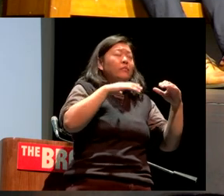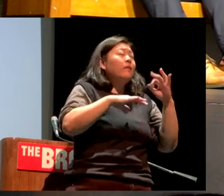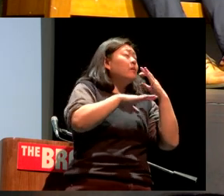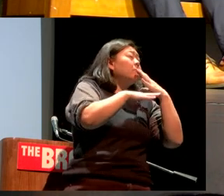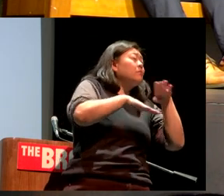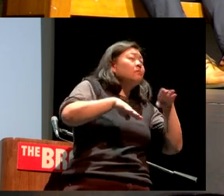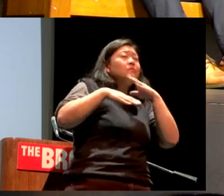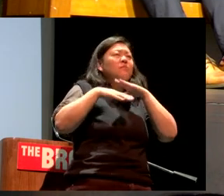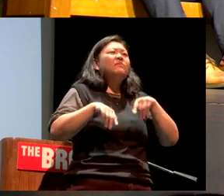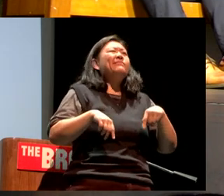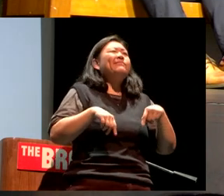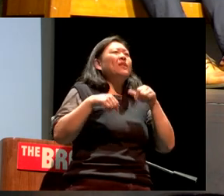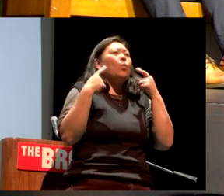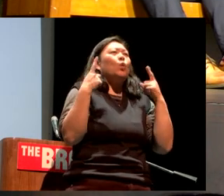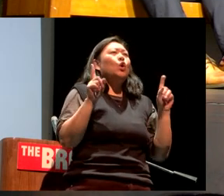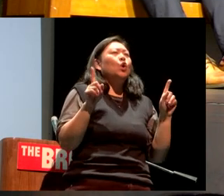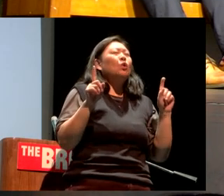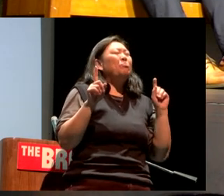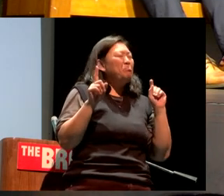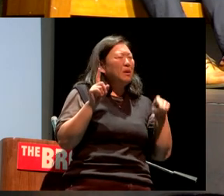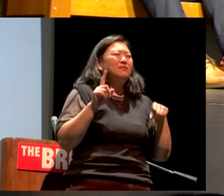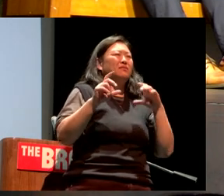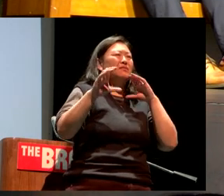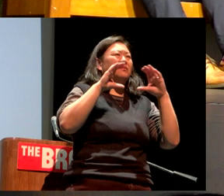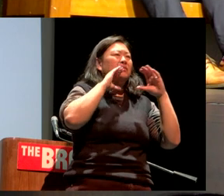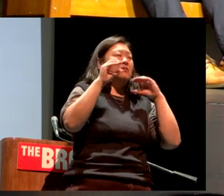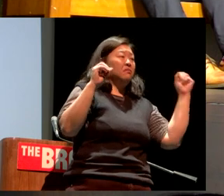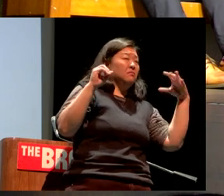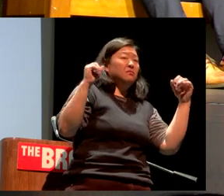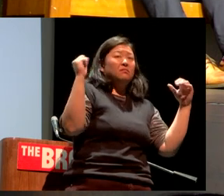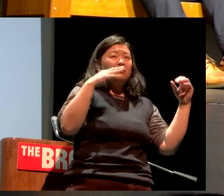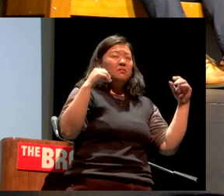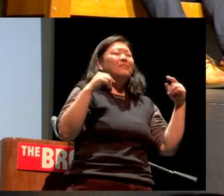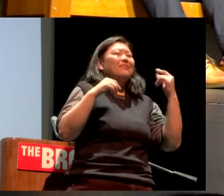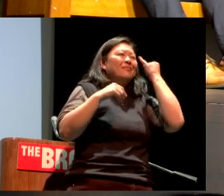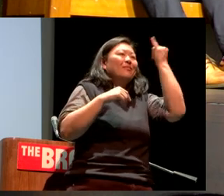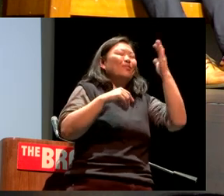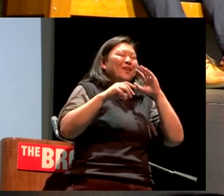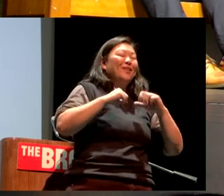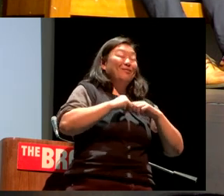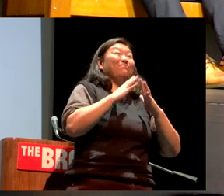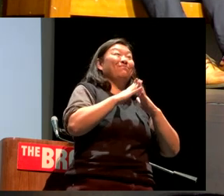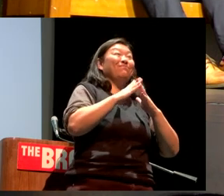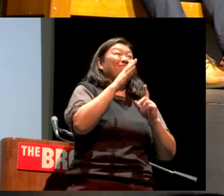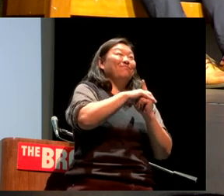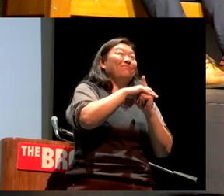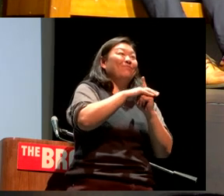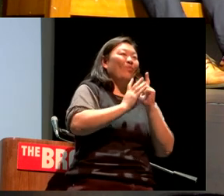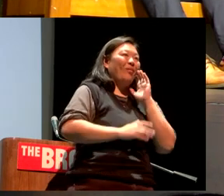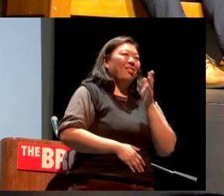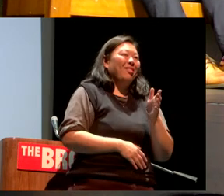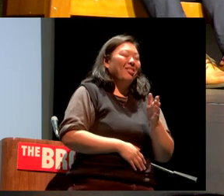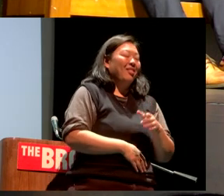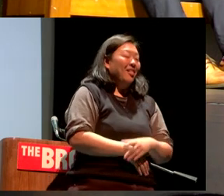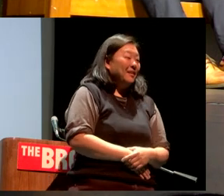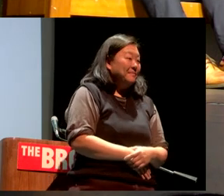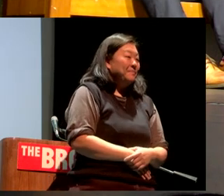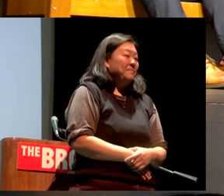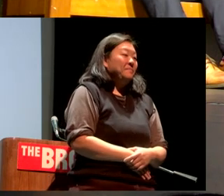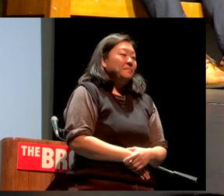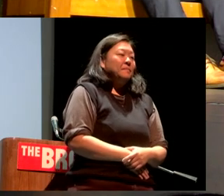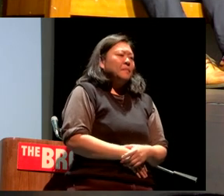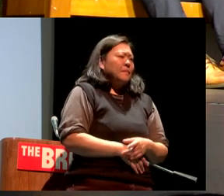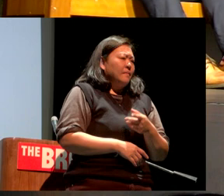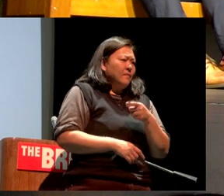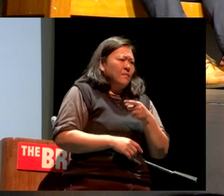X, the avatars, that quality is in, we can see the small JPEG. Oh, this is great. So this is